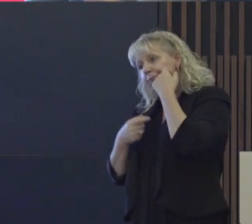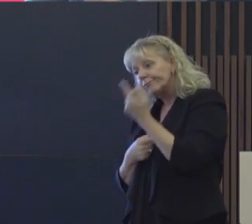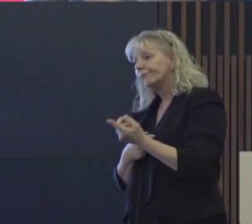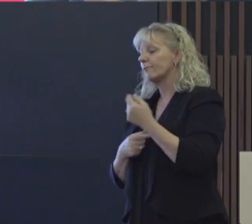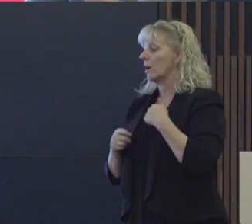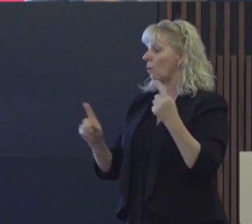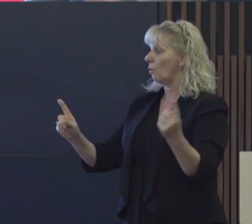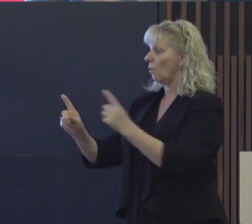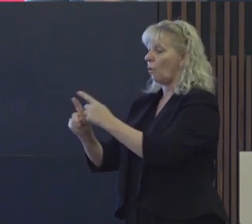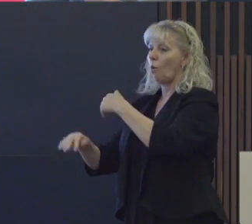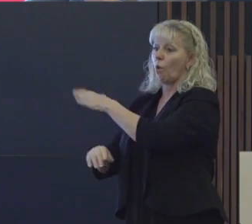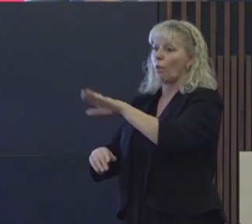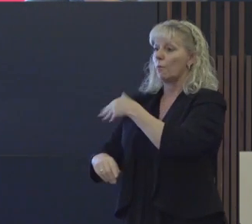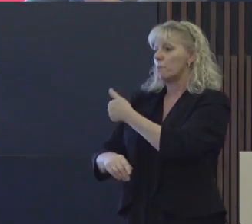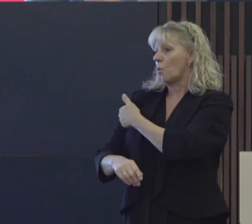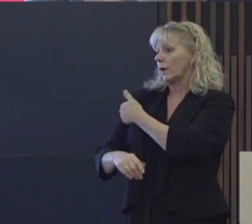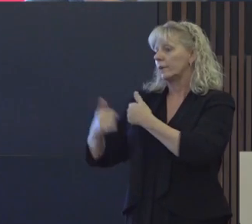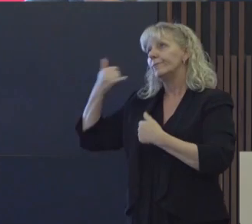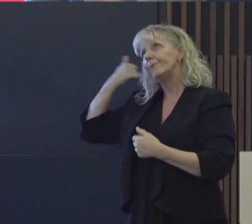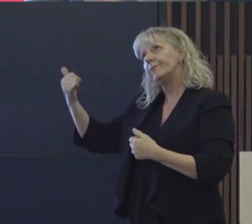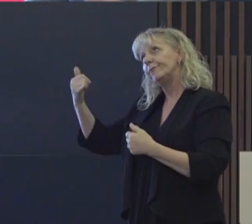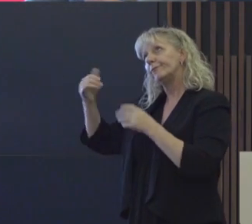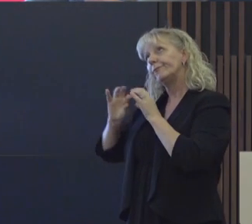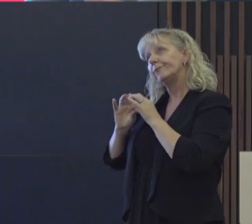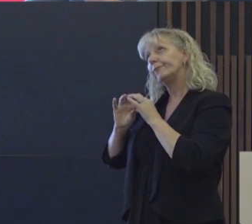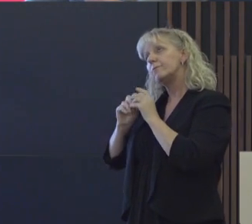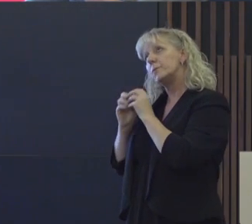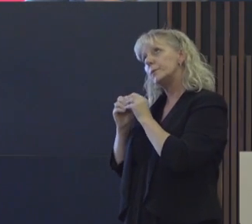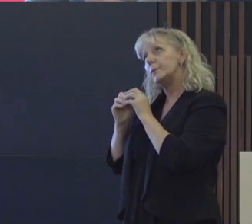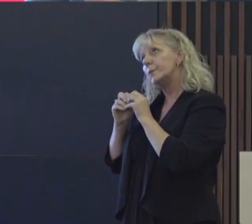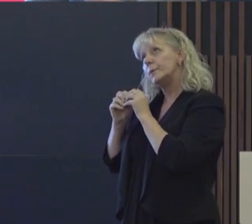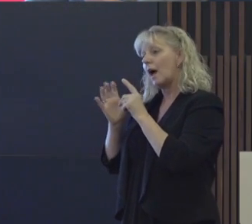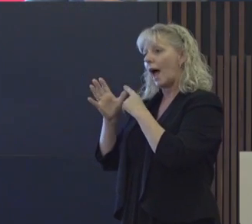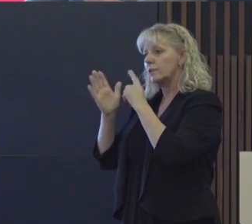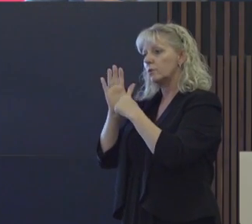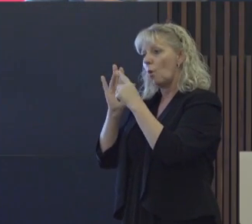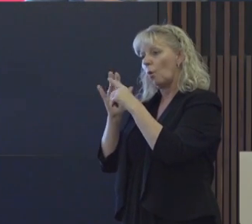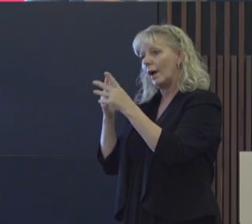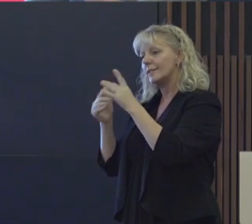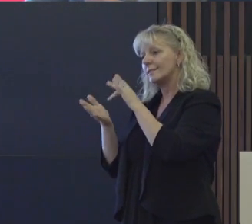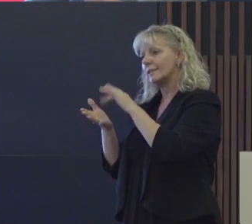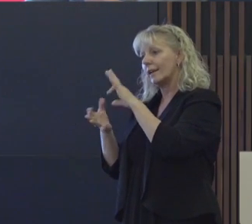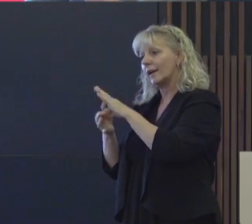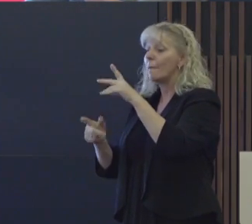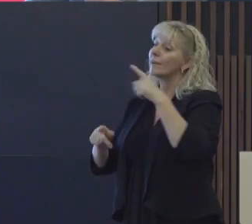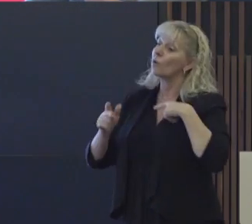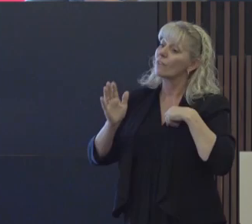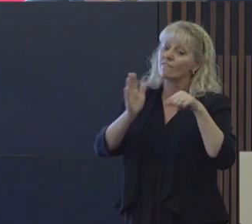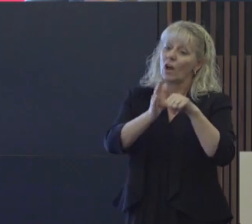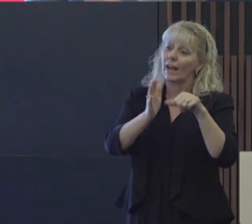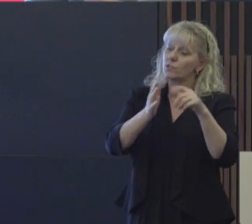she'd spent all morning on the phone to the ATO and to Centrelink because she was told by the financial counsellor to go